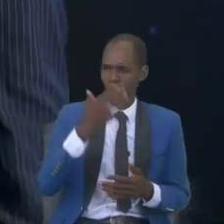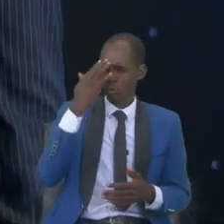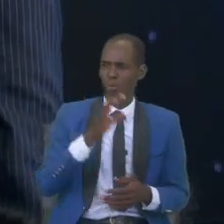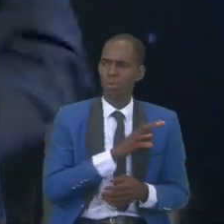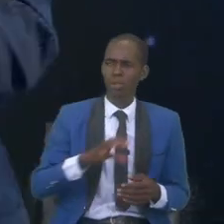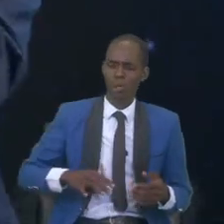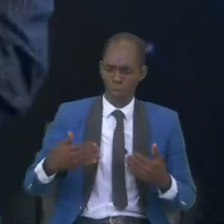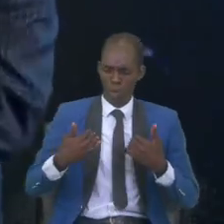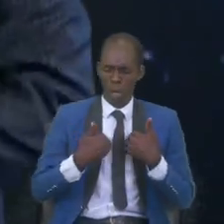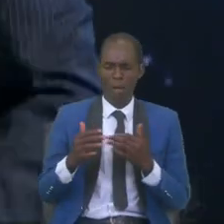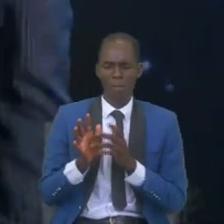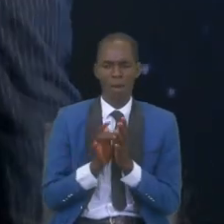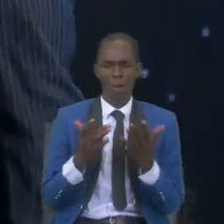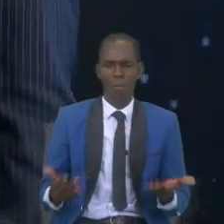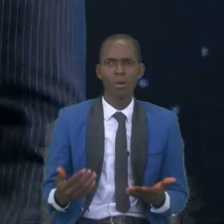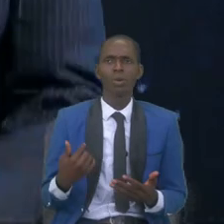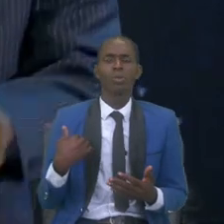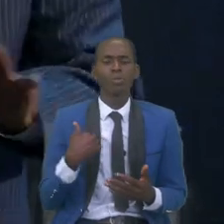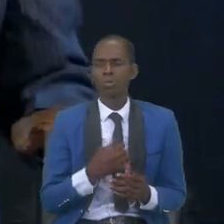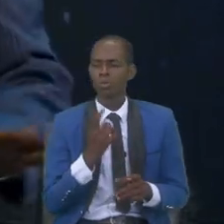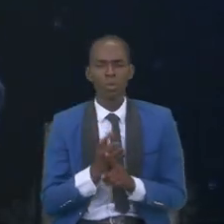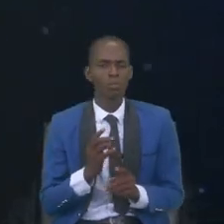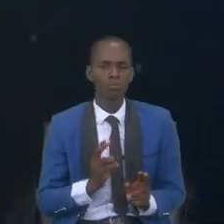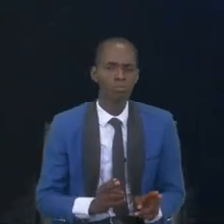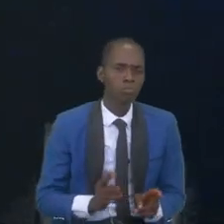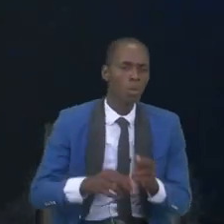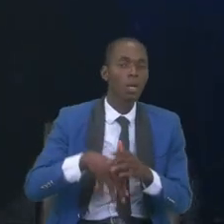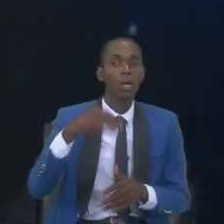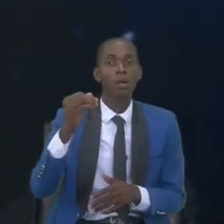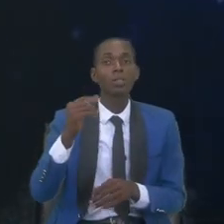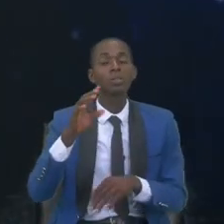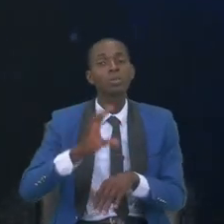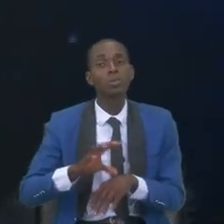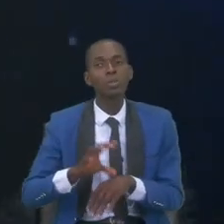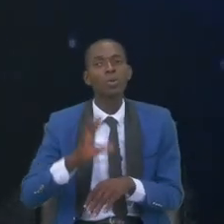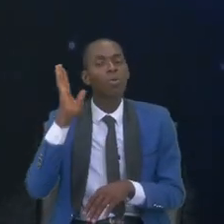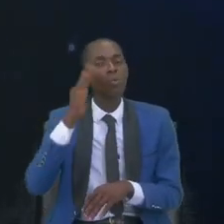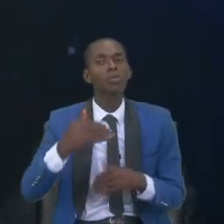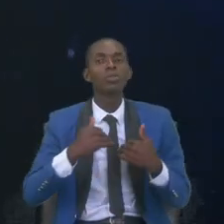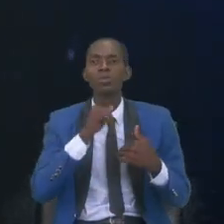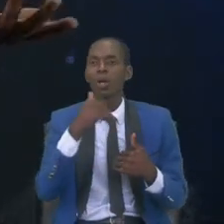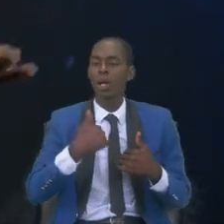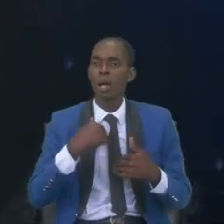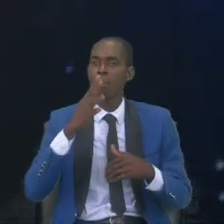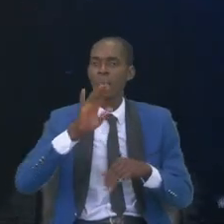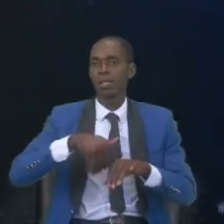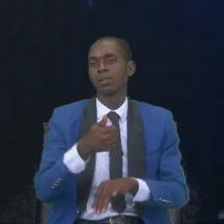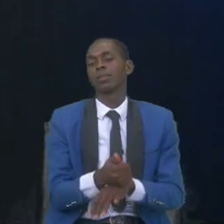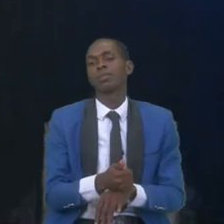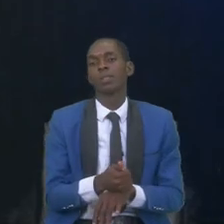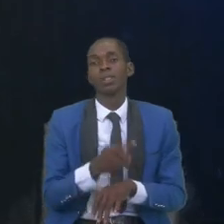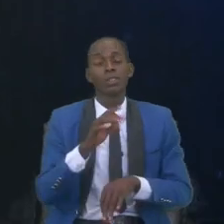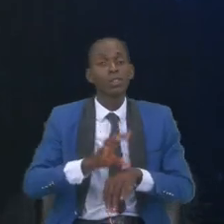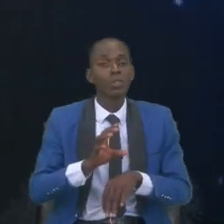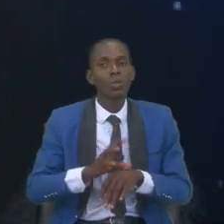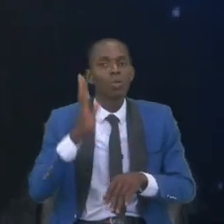our hand. And how they rush out, the church would not have been established. And the church will not